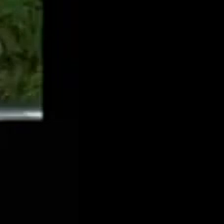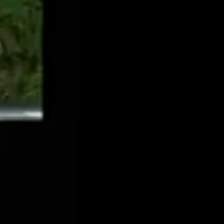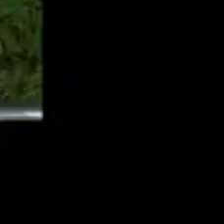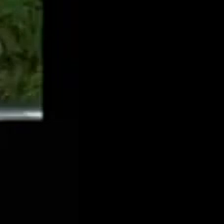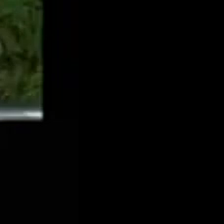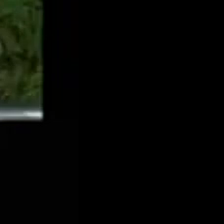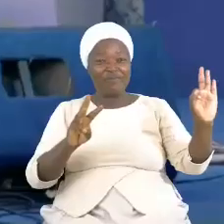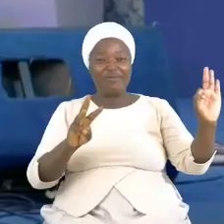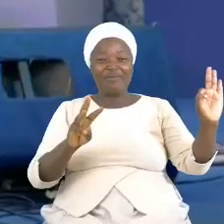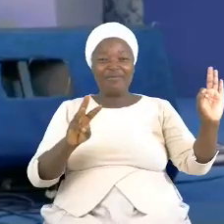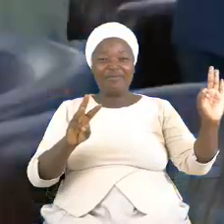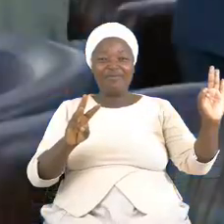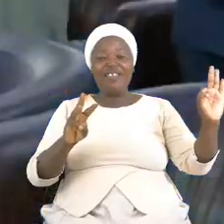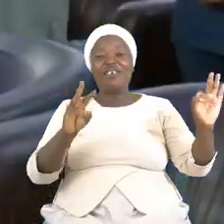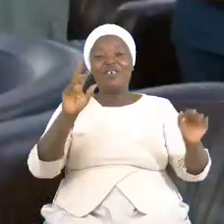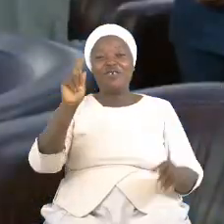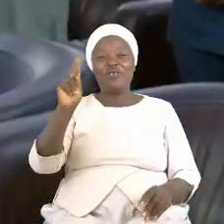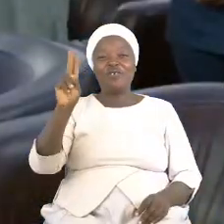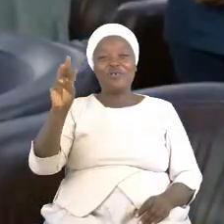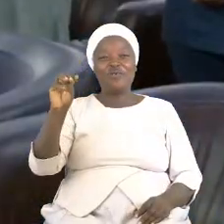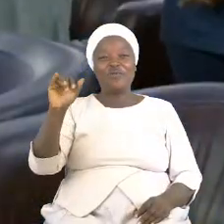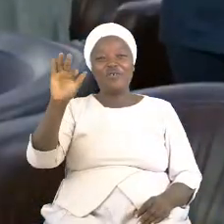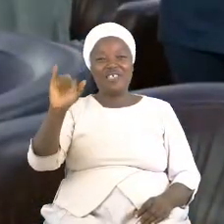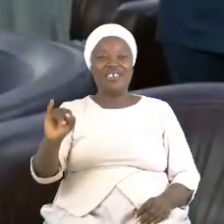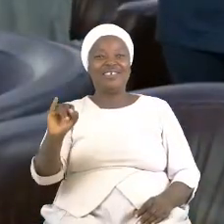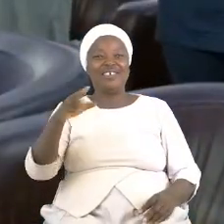Almighty God. Lord,